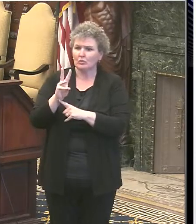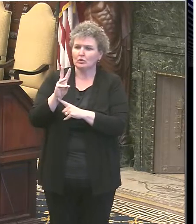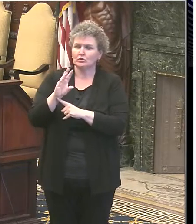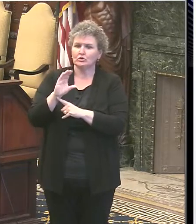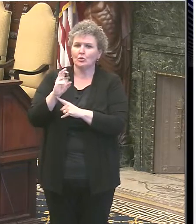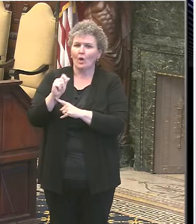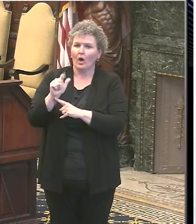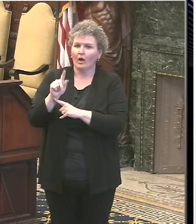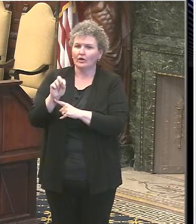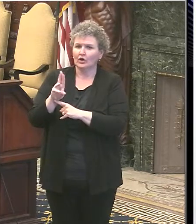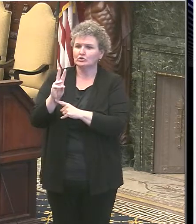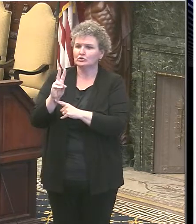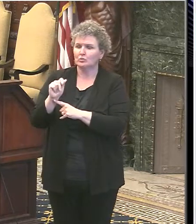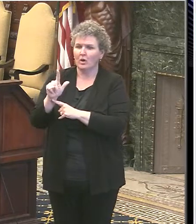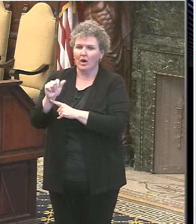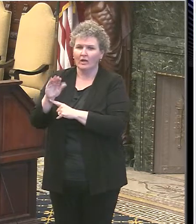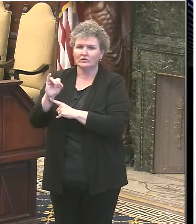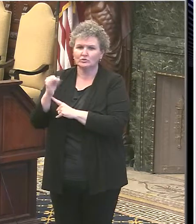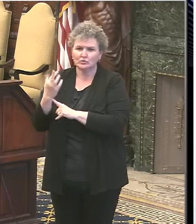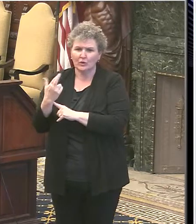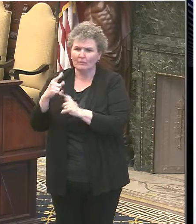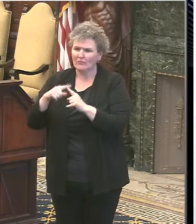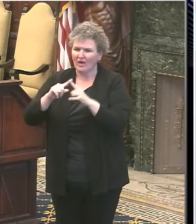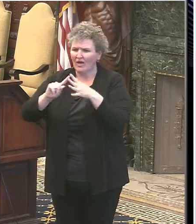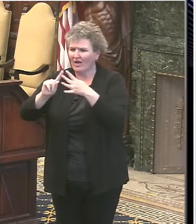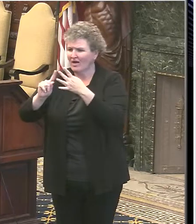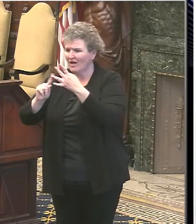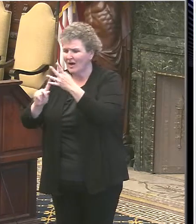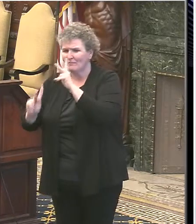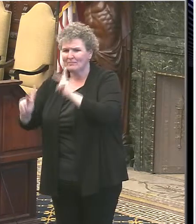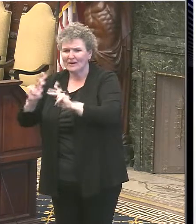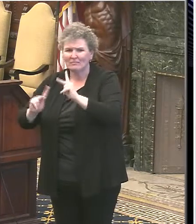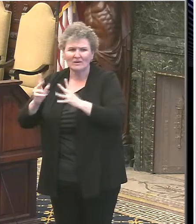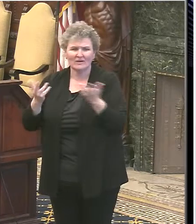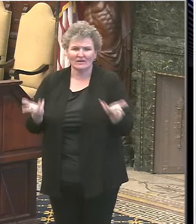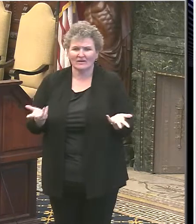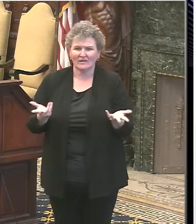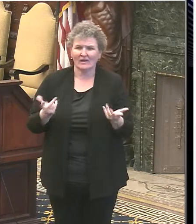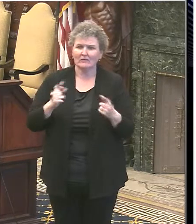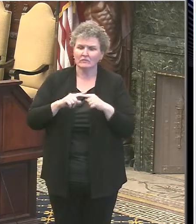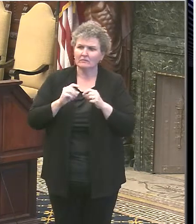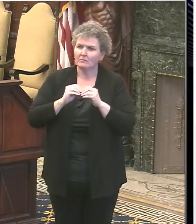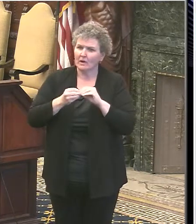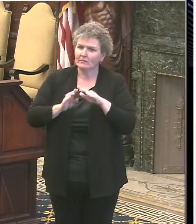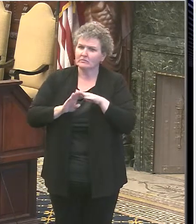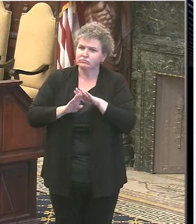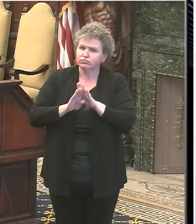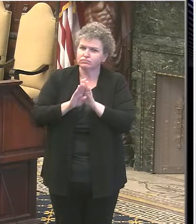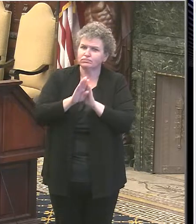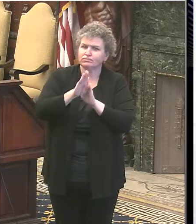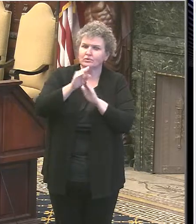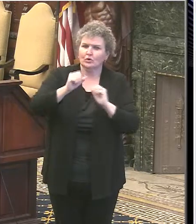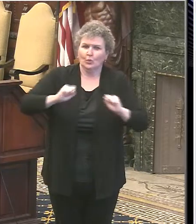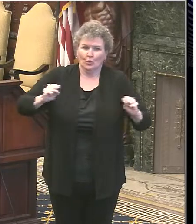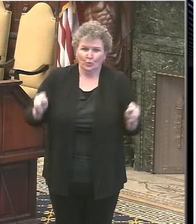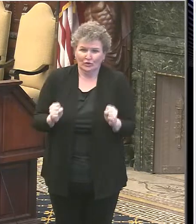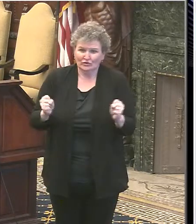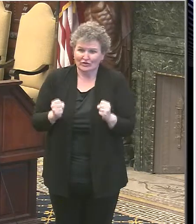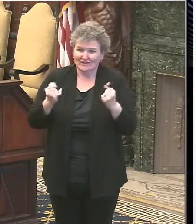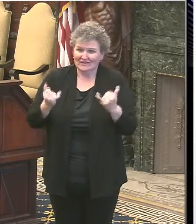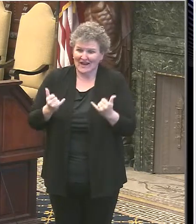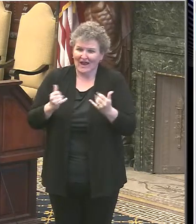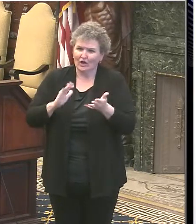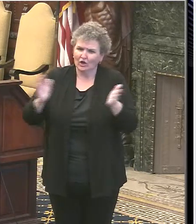a significant resurgence of COVID-19 cases, while cold weather makes access to fresh air and open space more